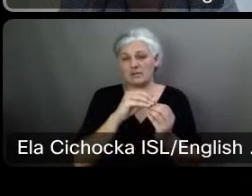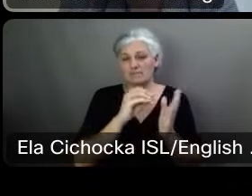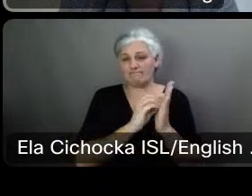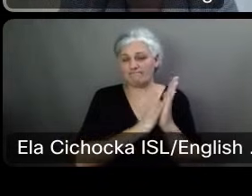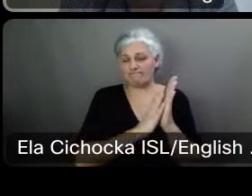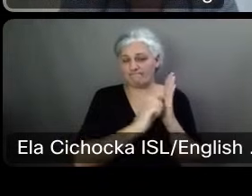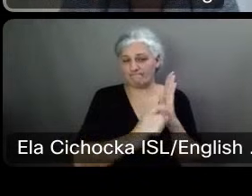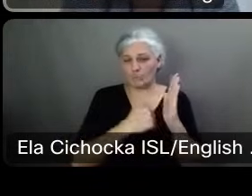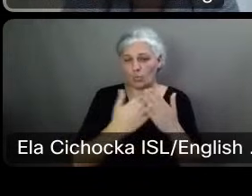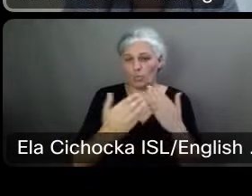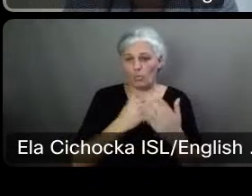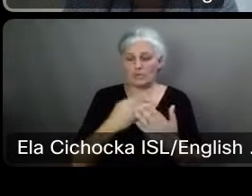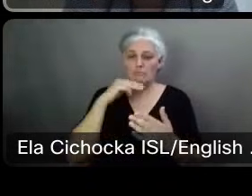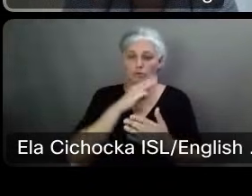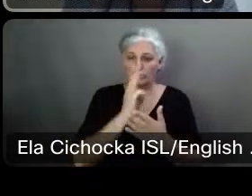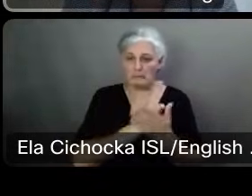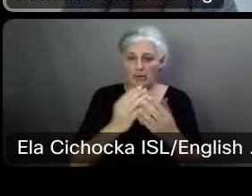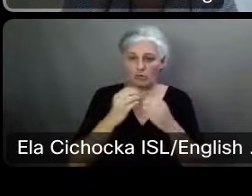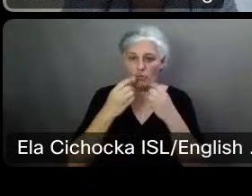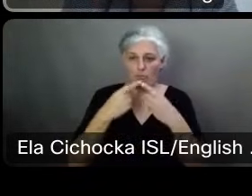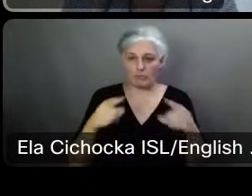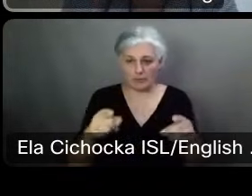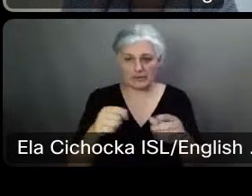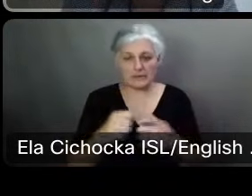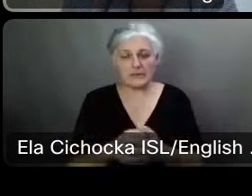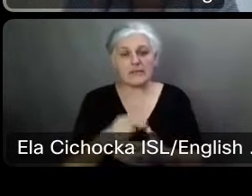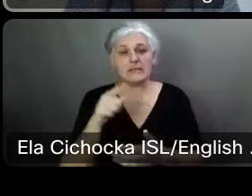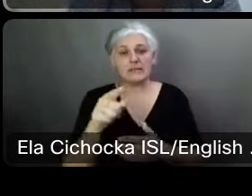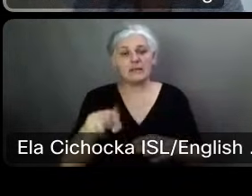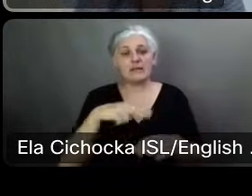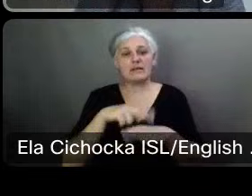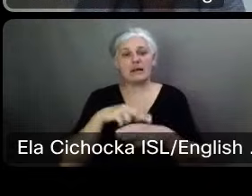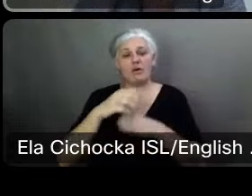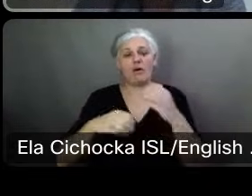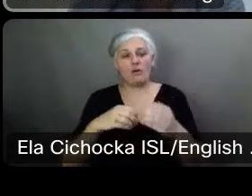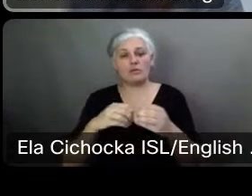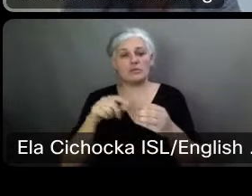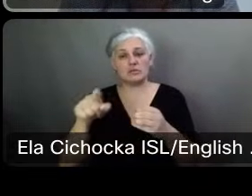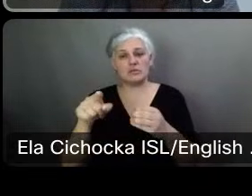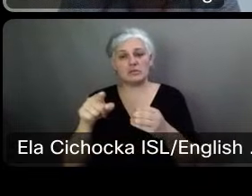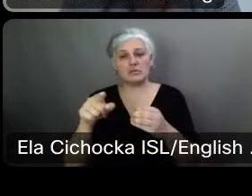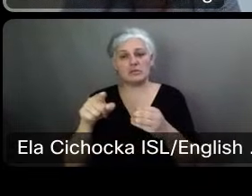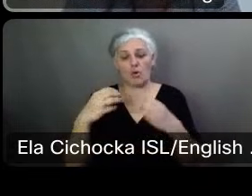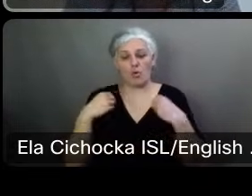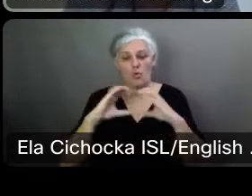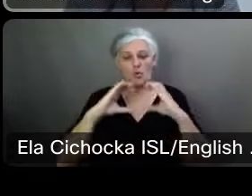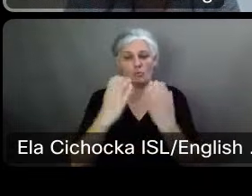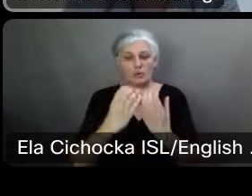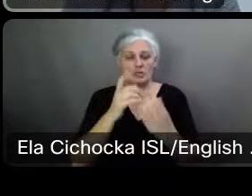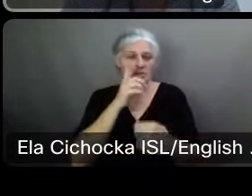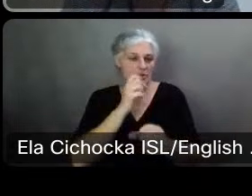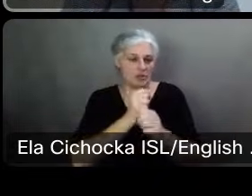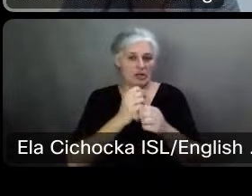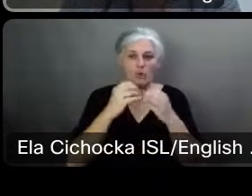open disclosure. So you'll often hear us within the national office and amongst your own communities talking about